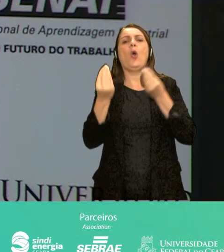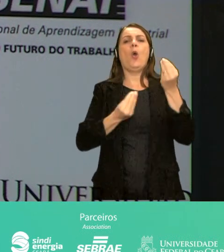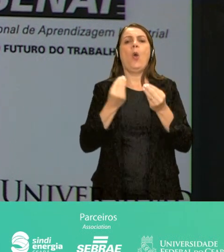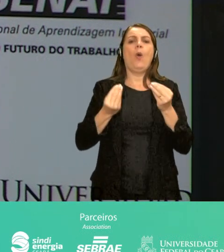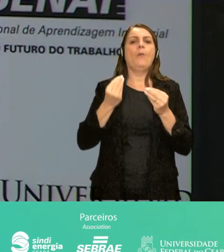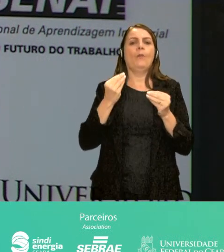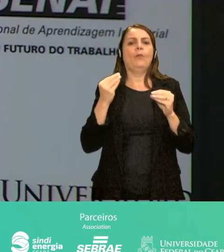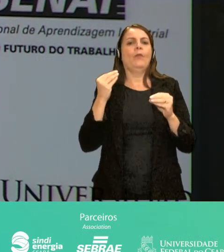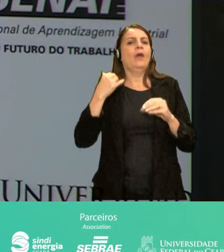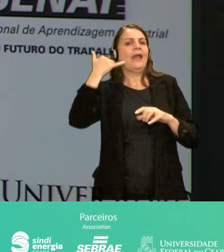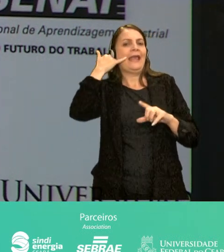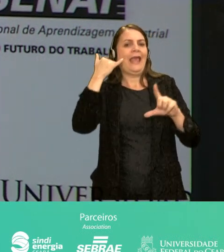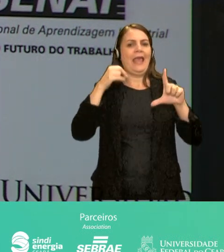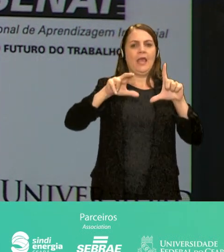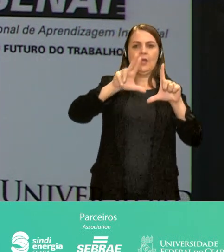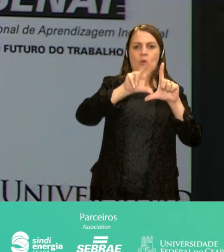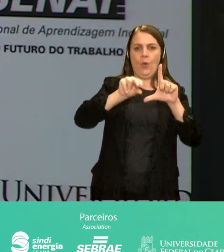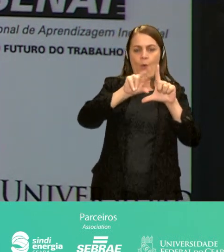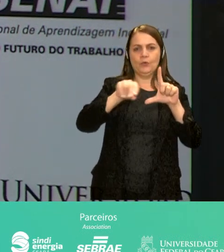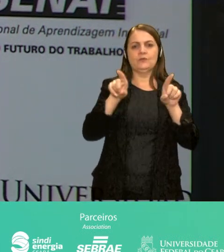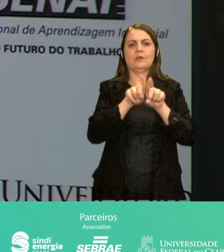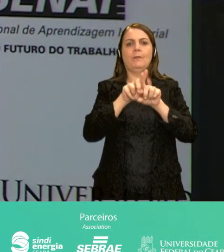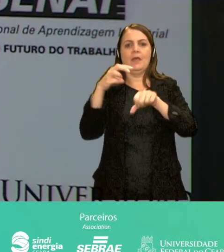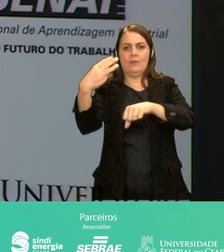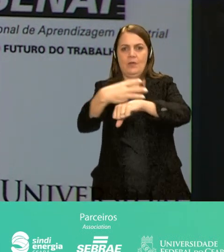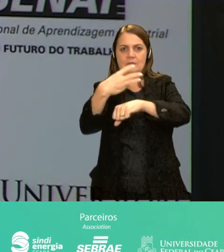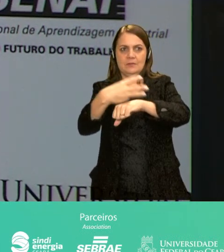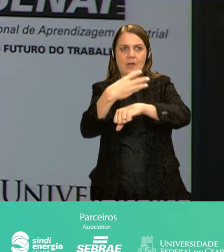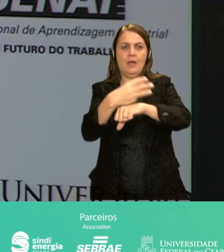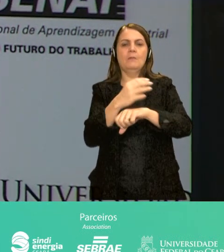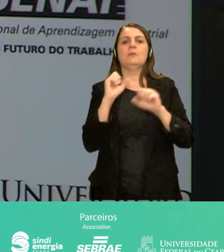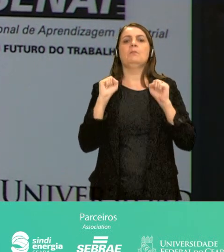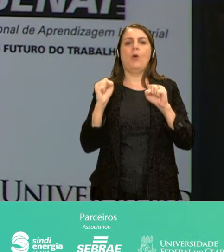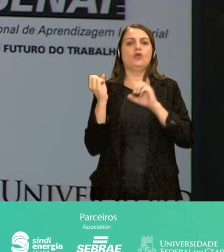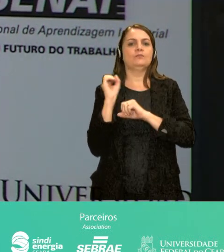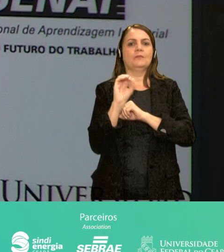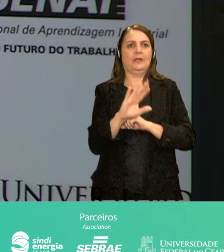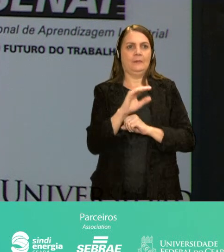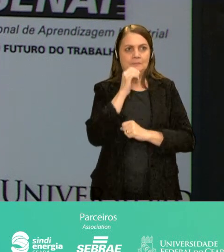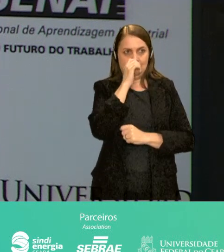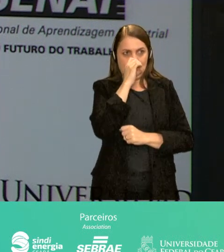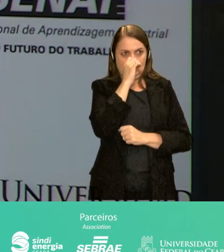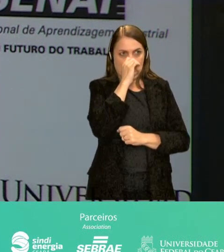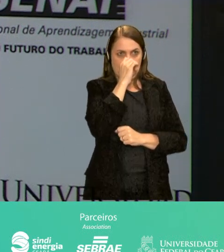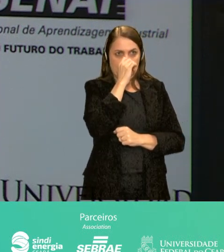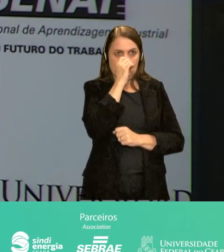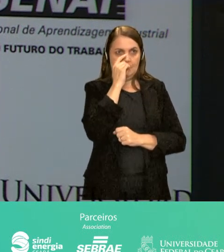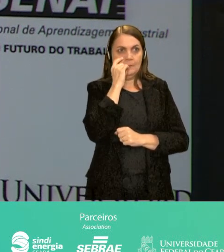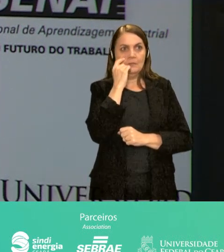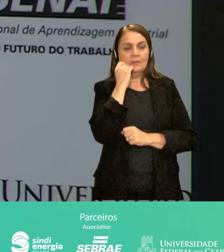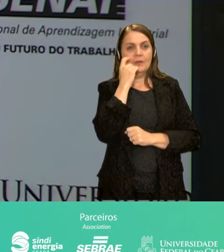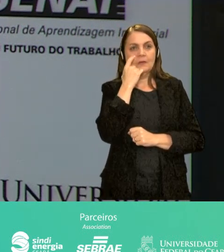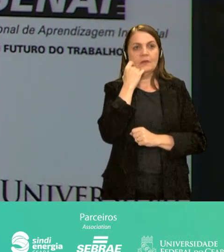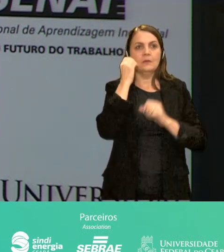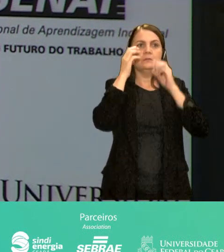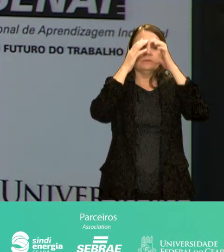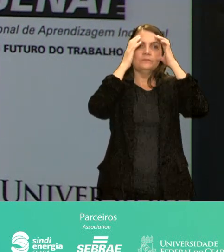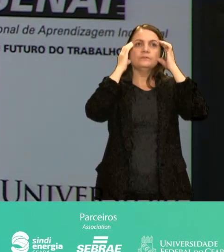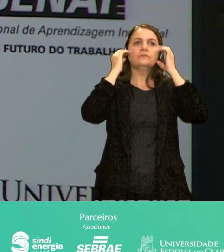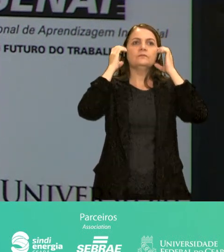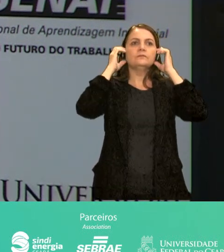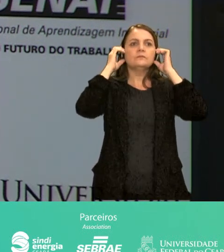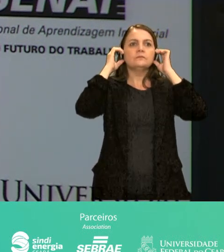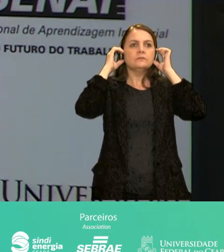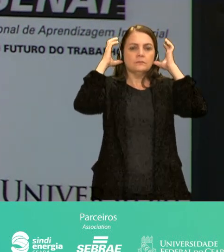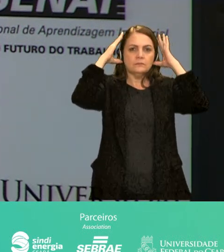our audience can participate through in written, sending questions with our QR code and